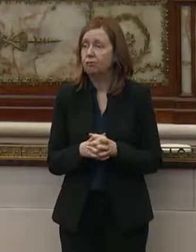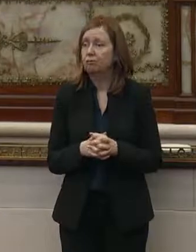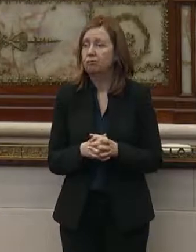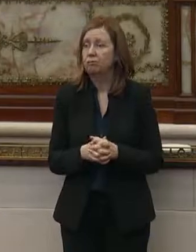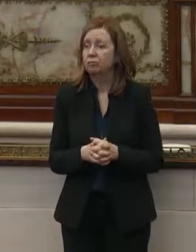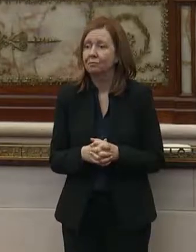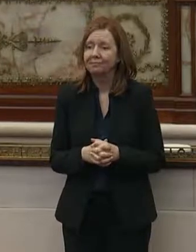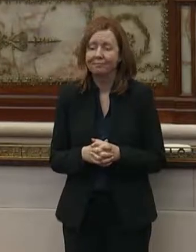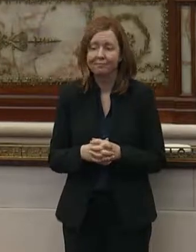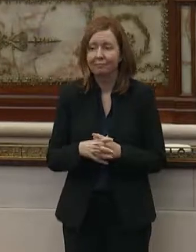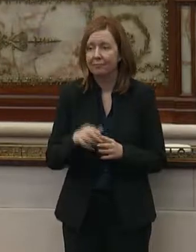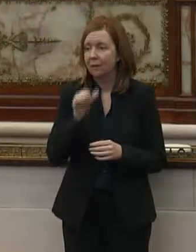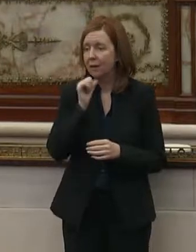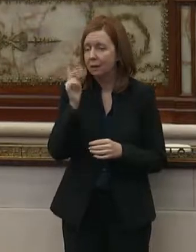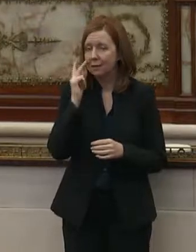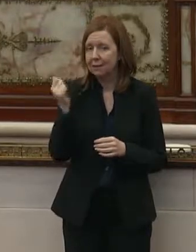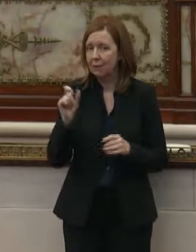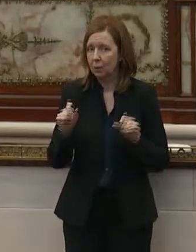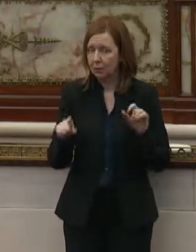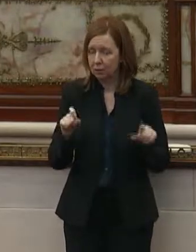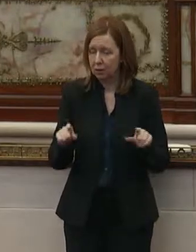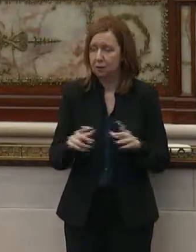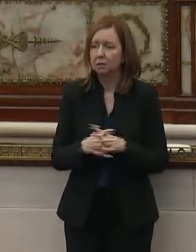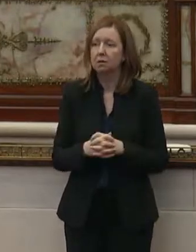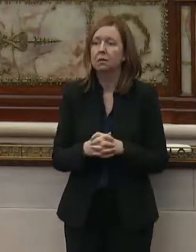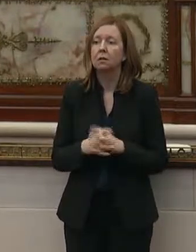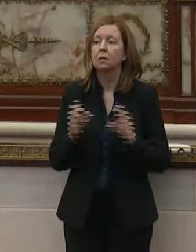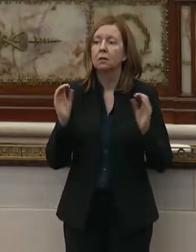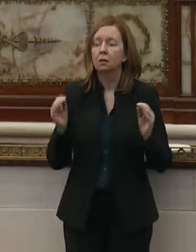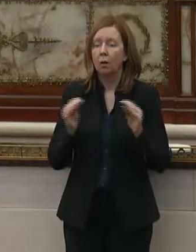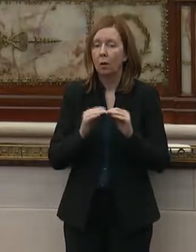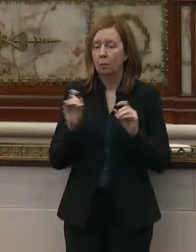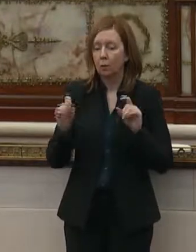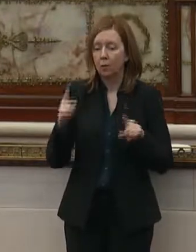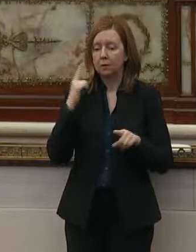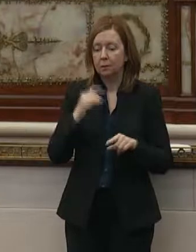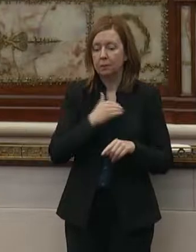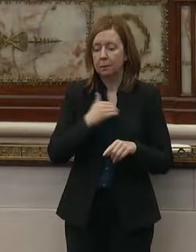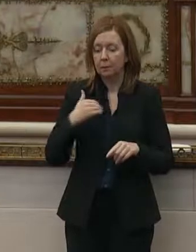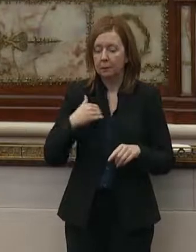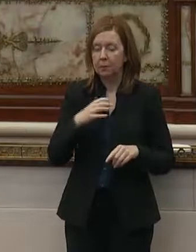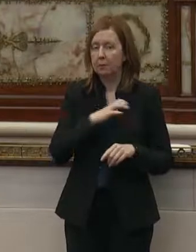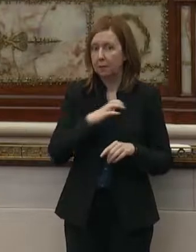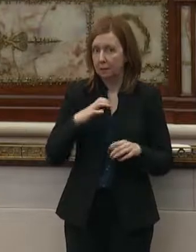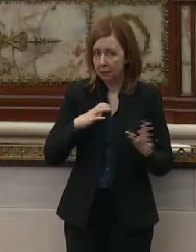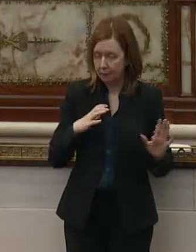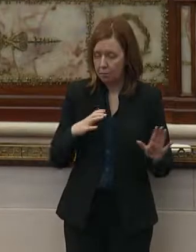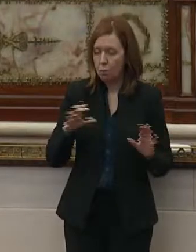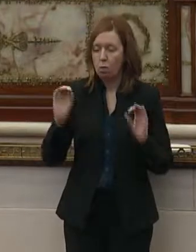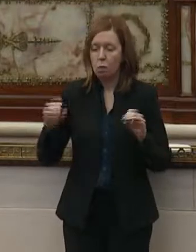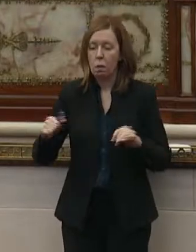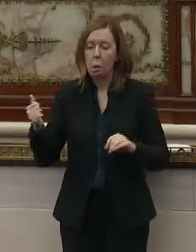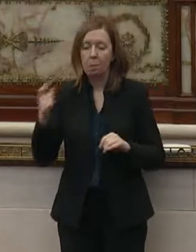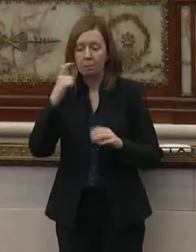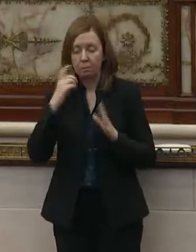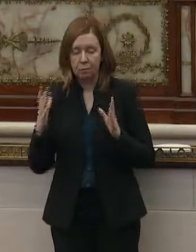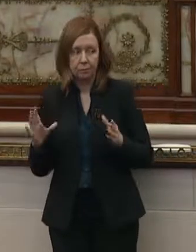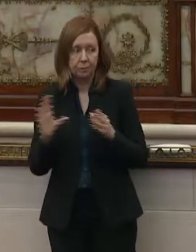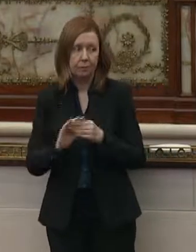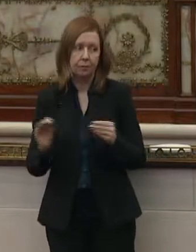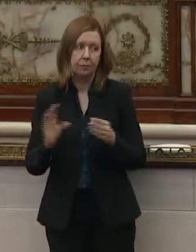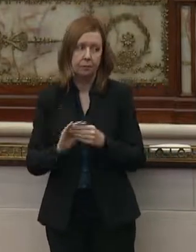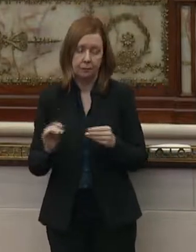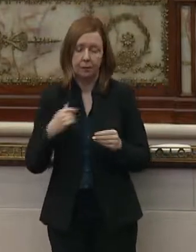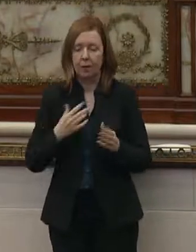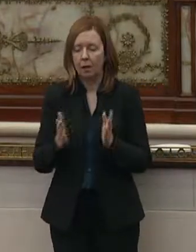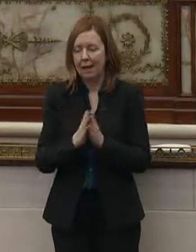And I don't see any. There being no further questions from members of the committee and no other witnesses to testify,